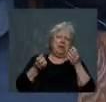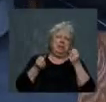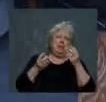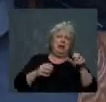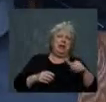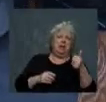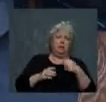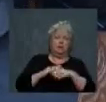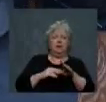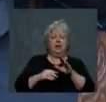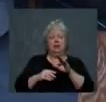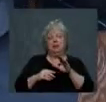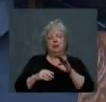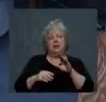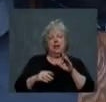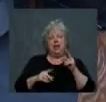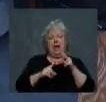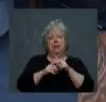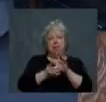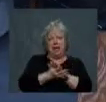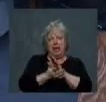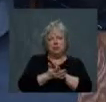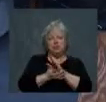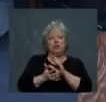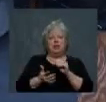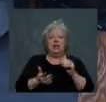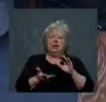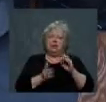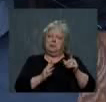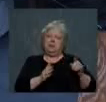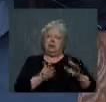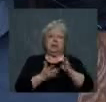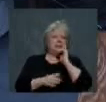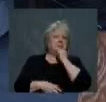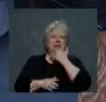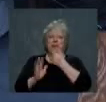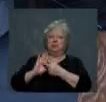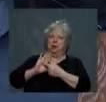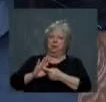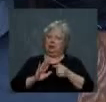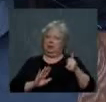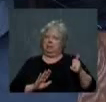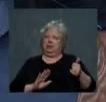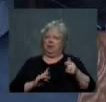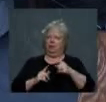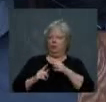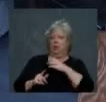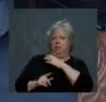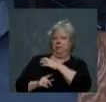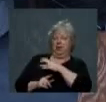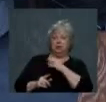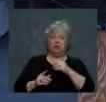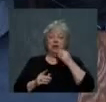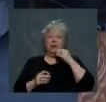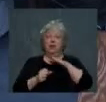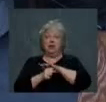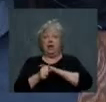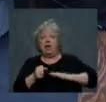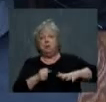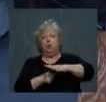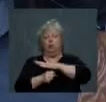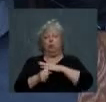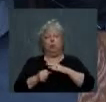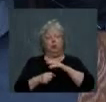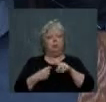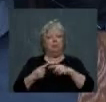related documents, it would seem that Mr. Passardian has misrepresented to this commission and the surrounding neighborhoods the true nature